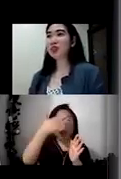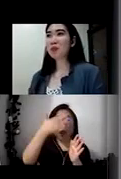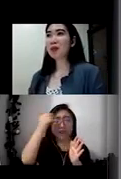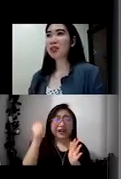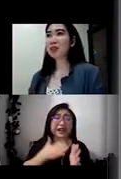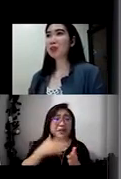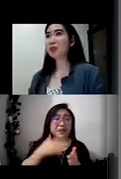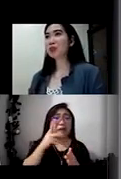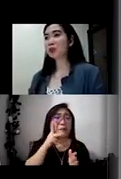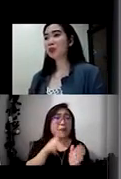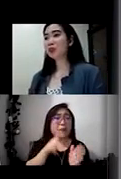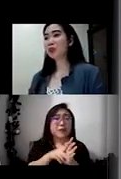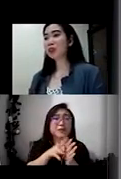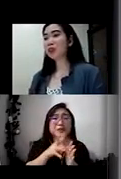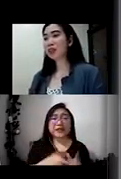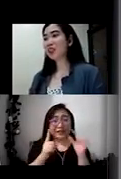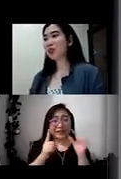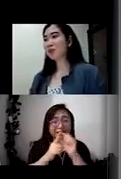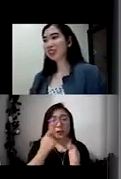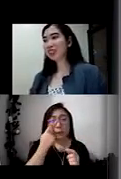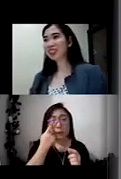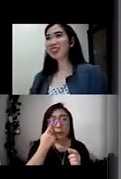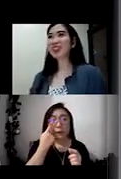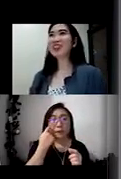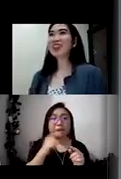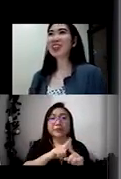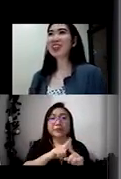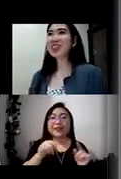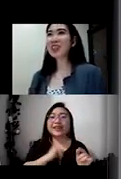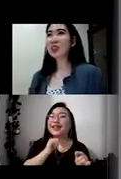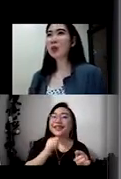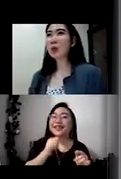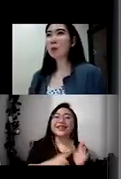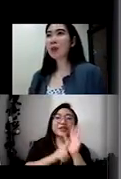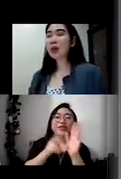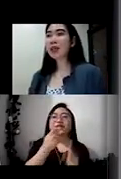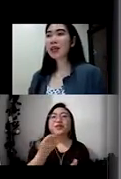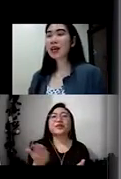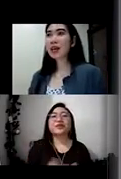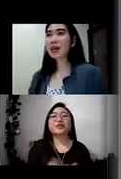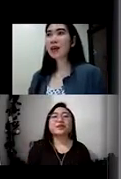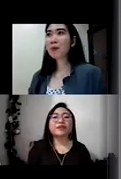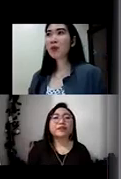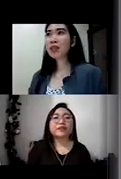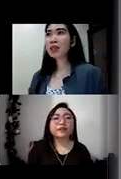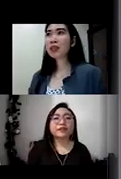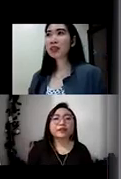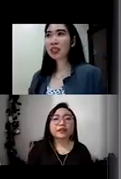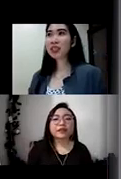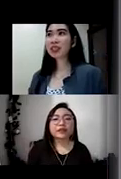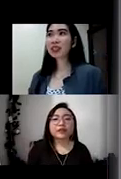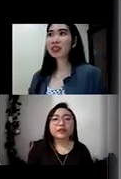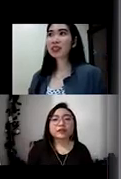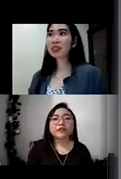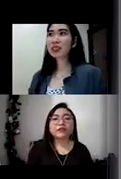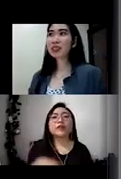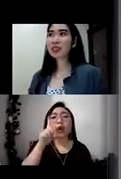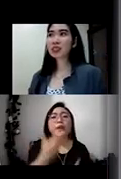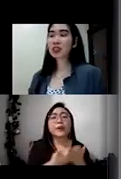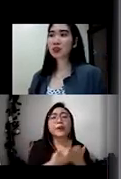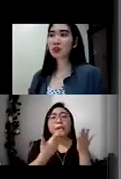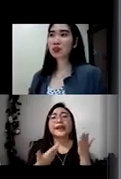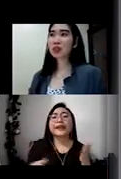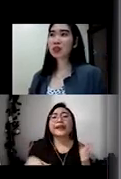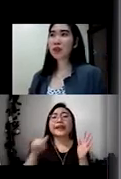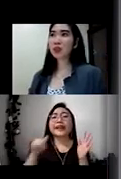ko dito yung mga password ko. Pero, syempre, hindi ko papakita dito. Okay? So, one thing that